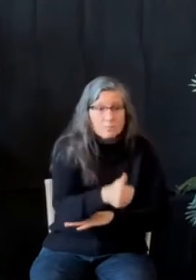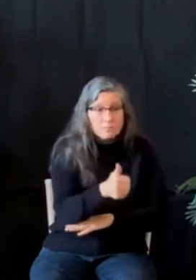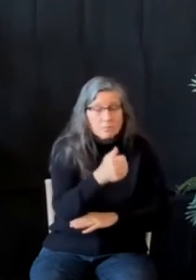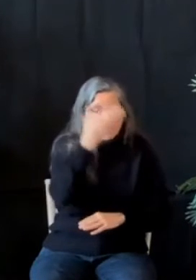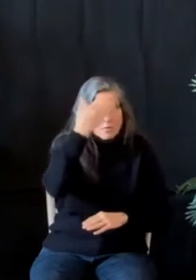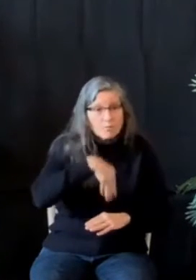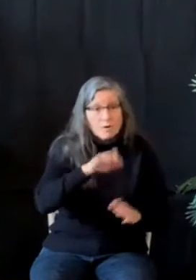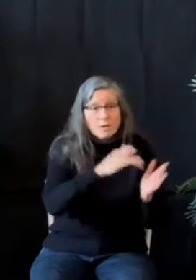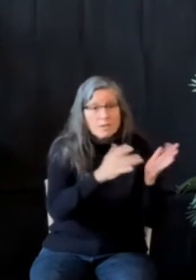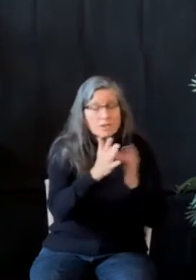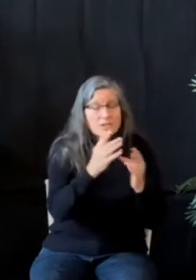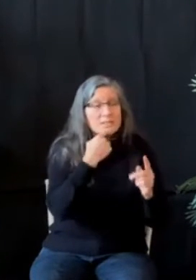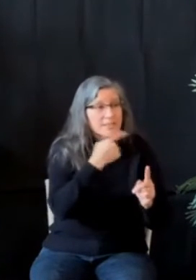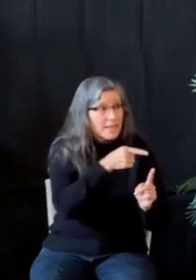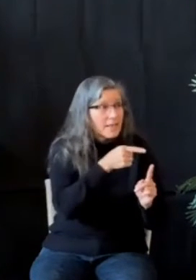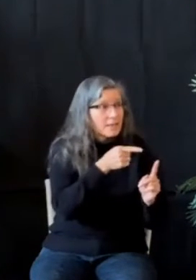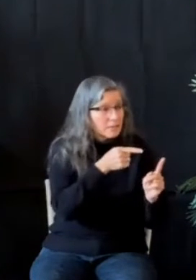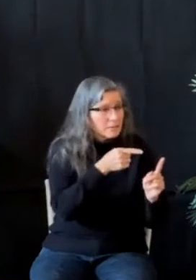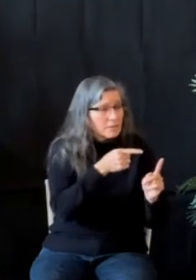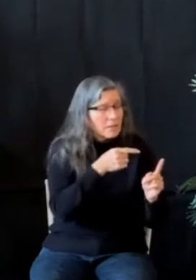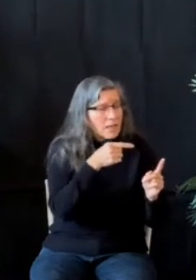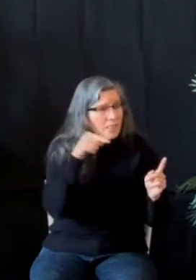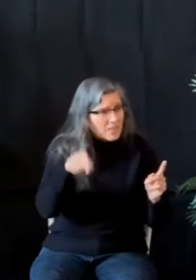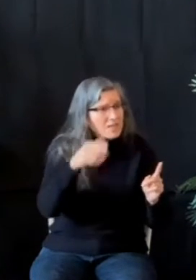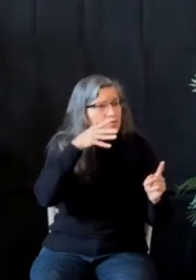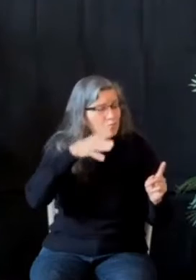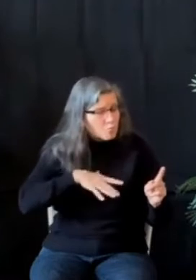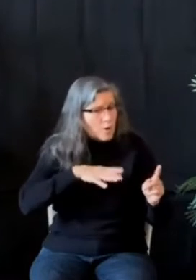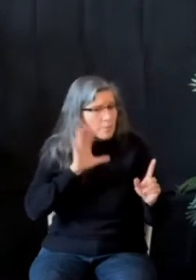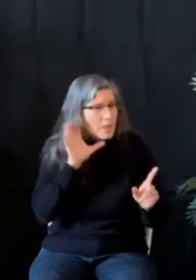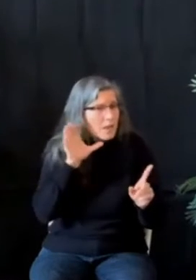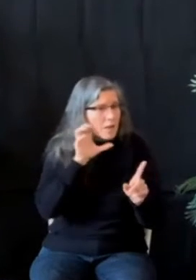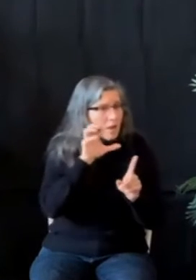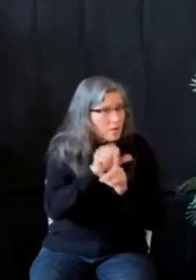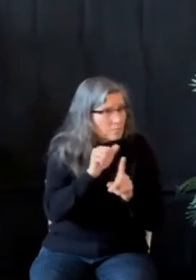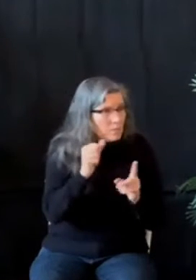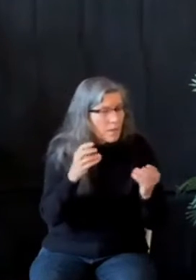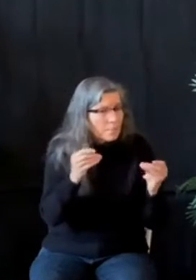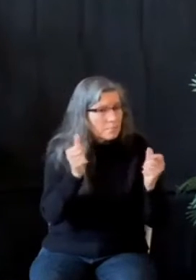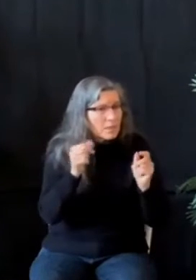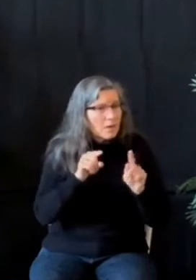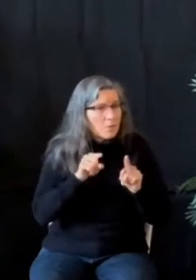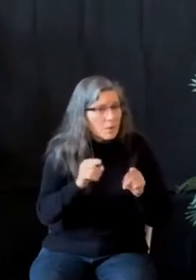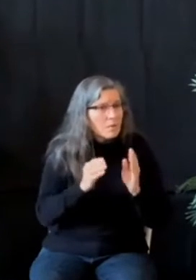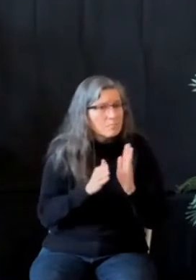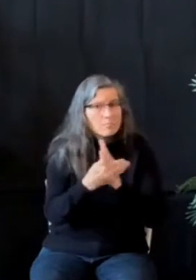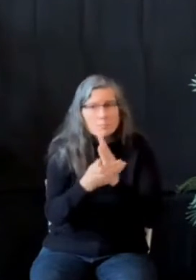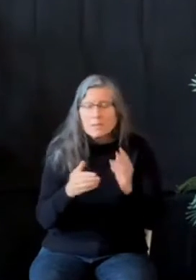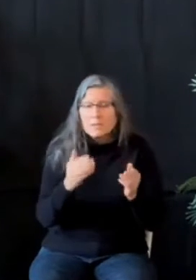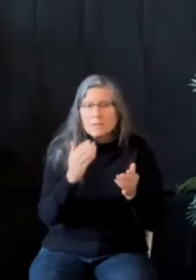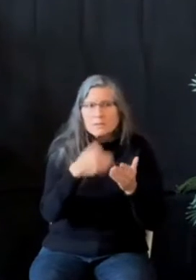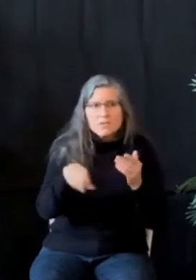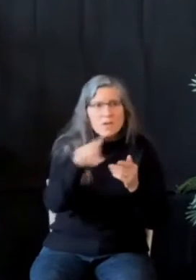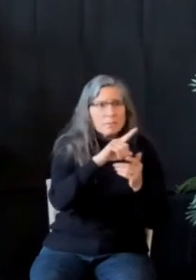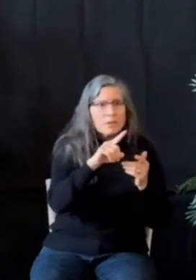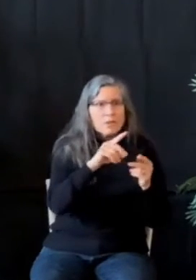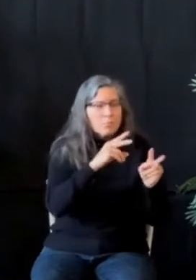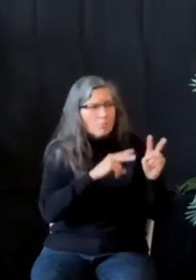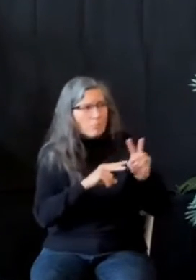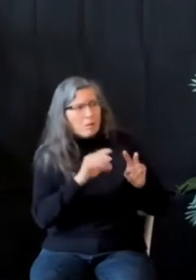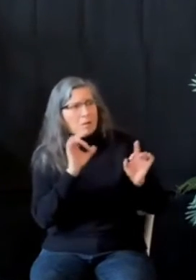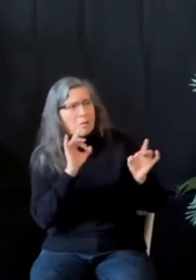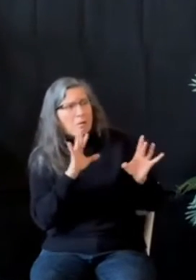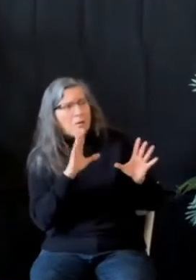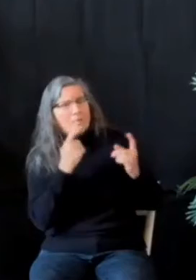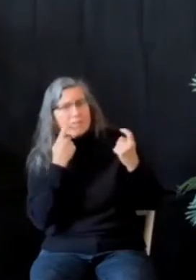Jesus, "Teacher, this woman was caught in the act of adultery." Now, I know some of you are looking, "That's a terrible sin." I